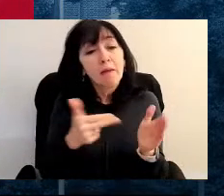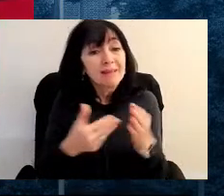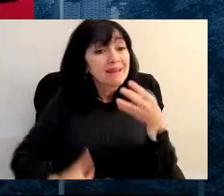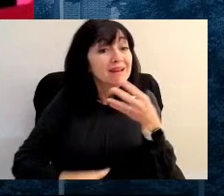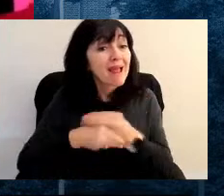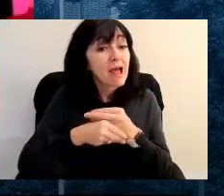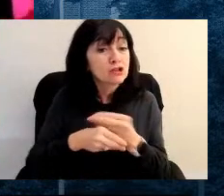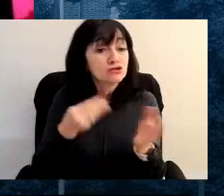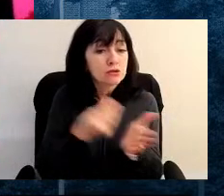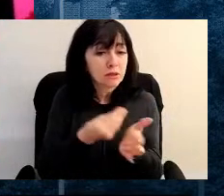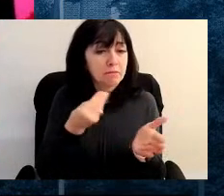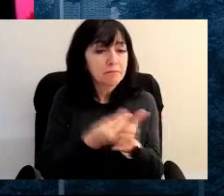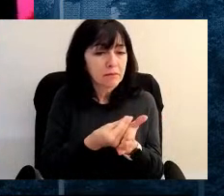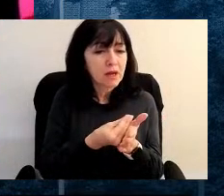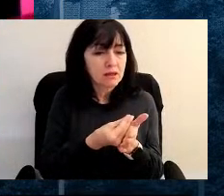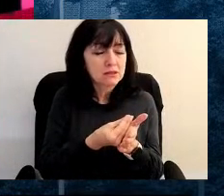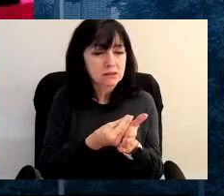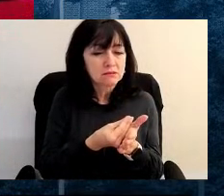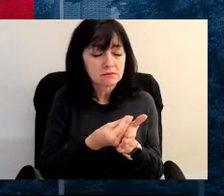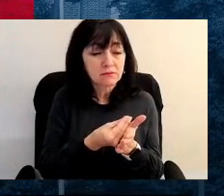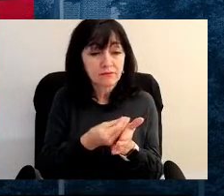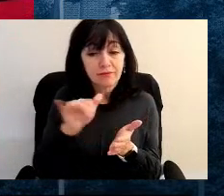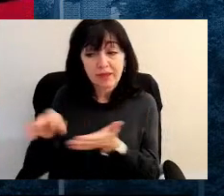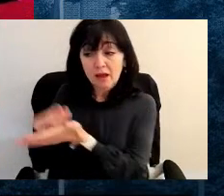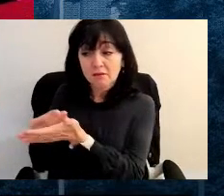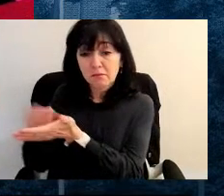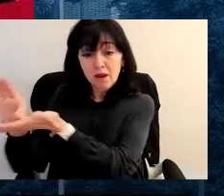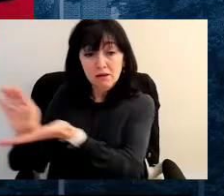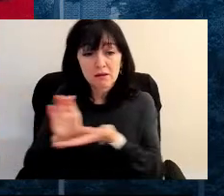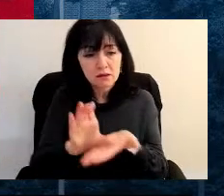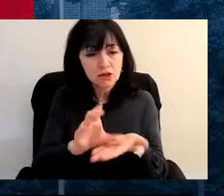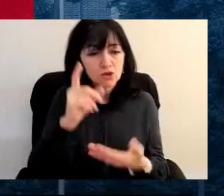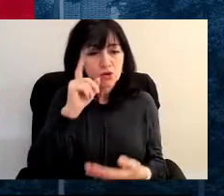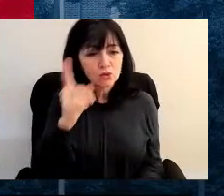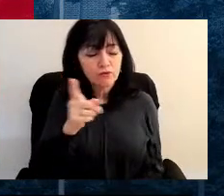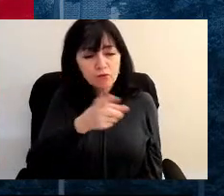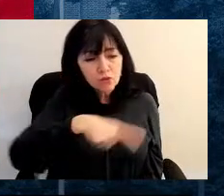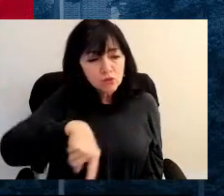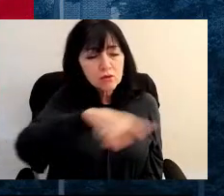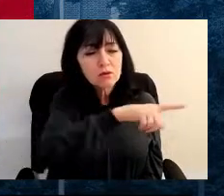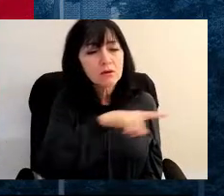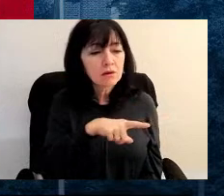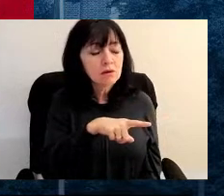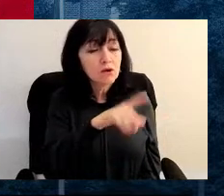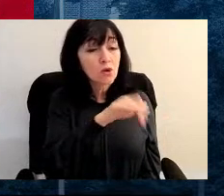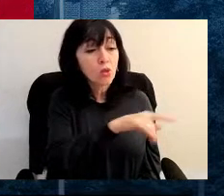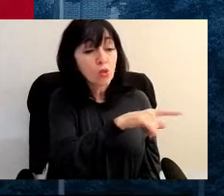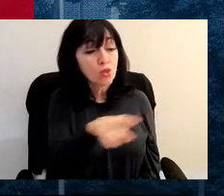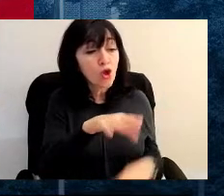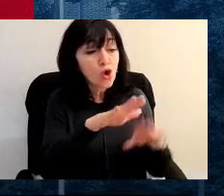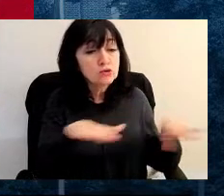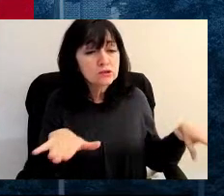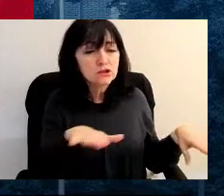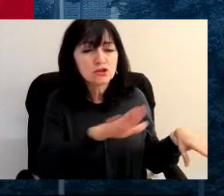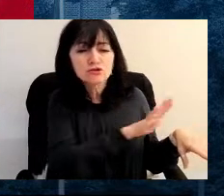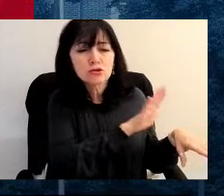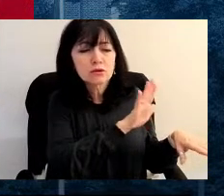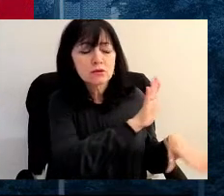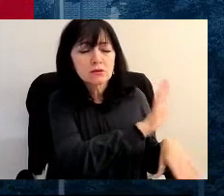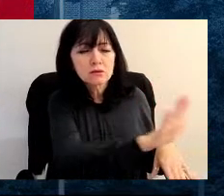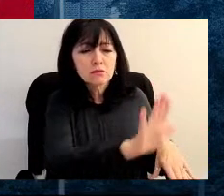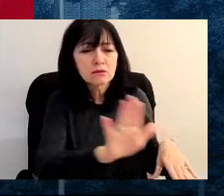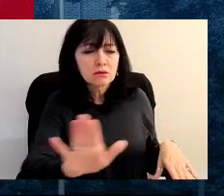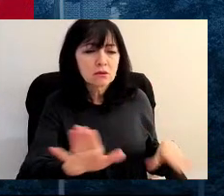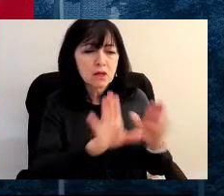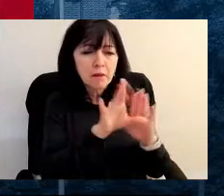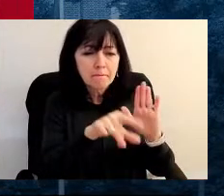children from disadvantaged backgrounds to provide classroom support for these learners in our schools. And we know that they